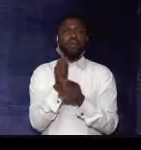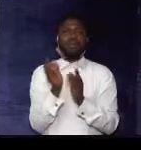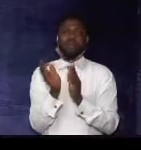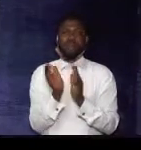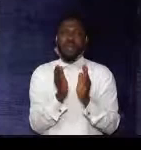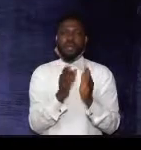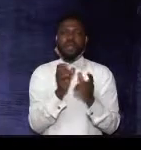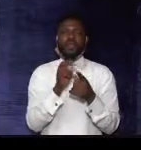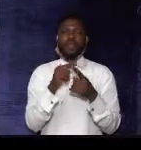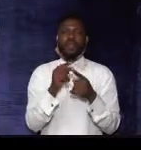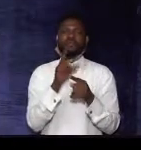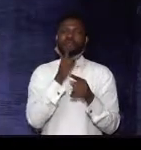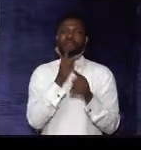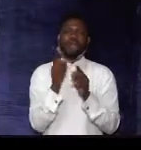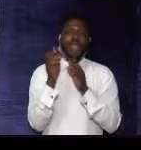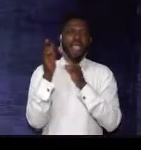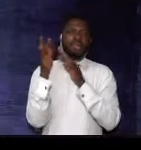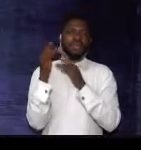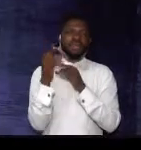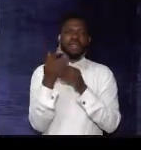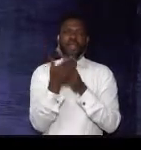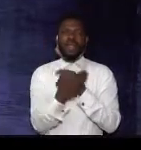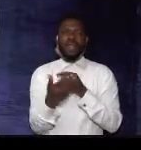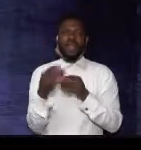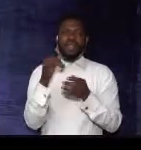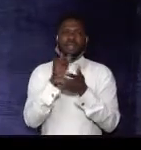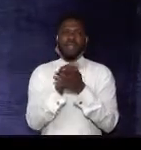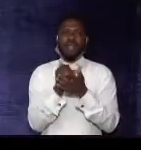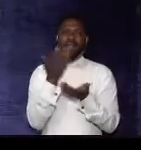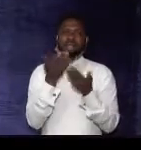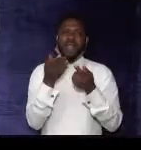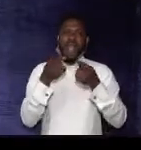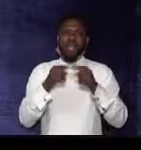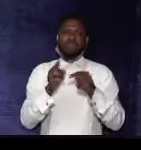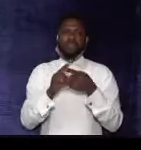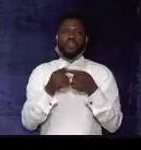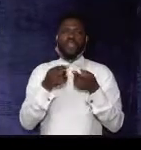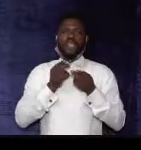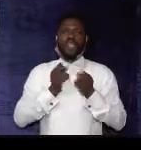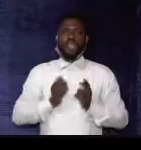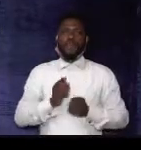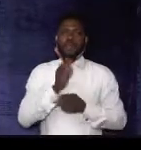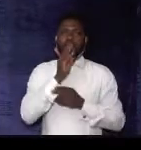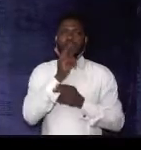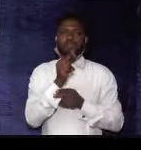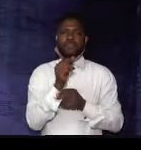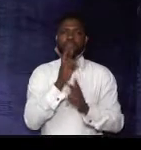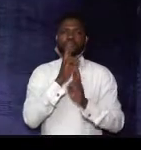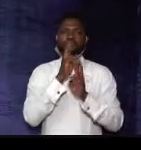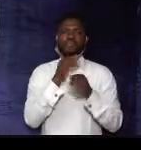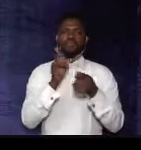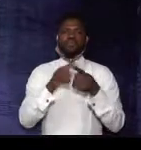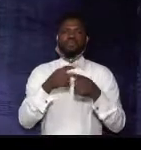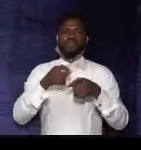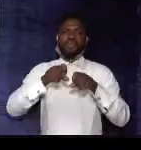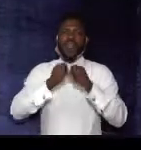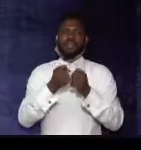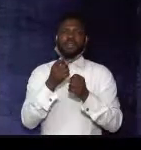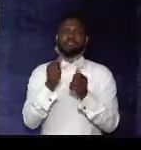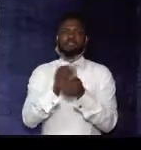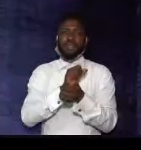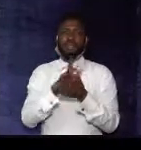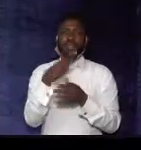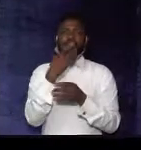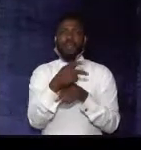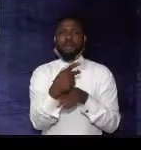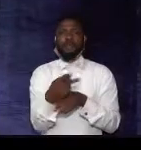an unplanned or unexpected event that may happen to human beings, resulting to damage